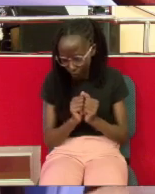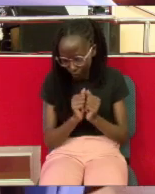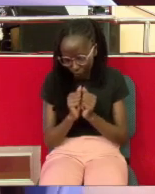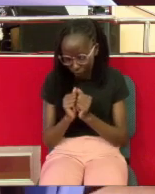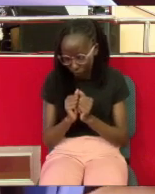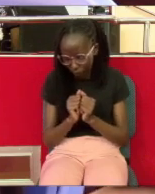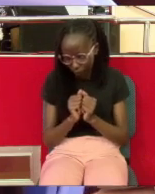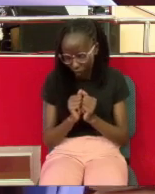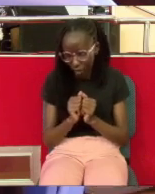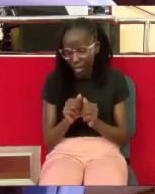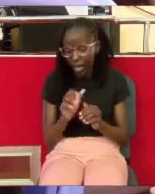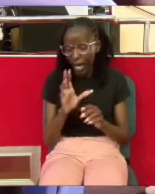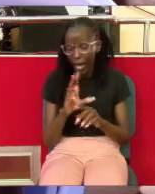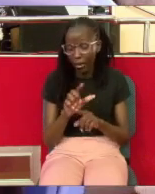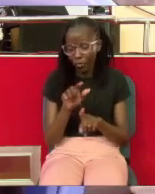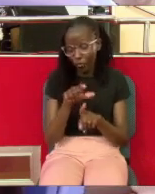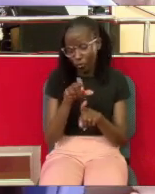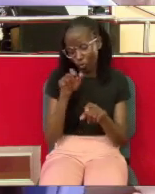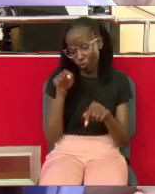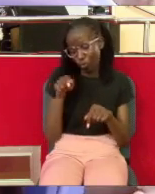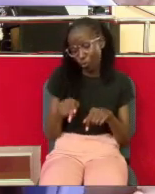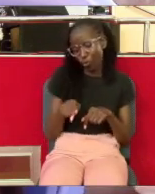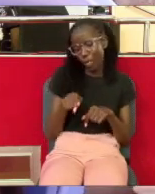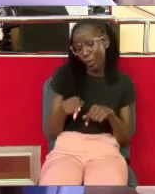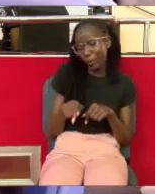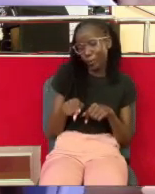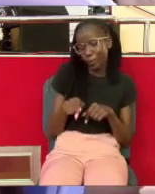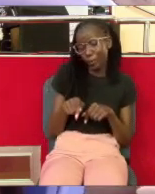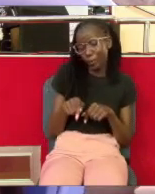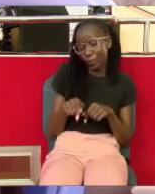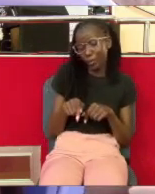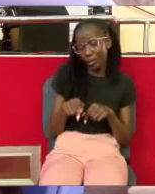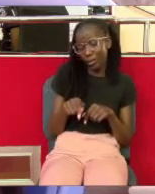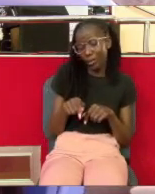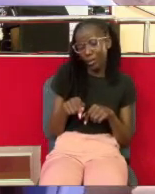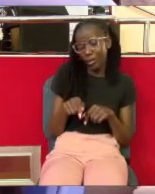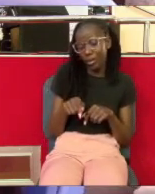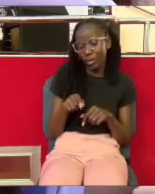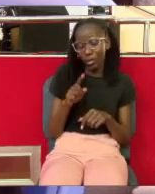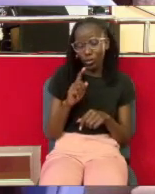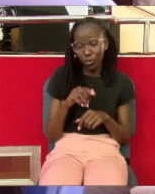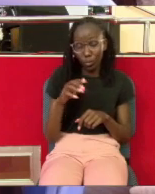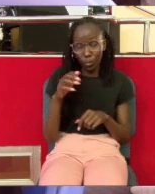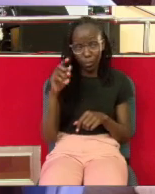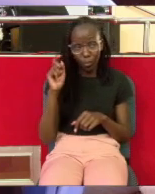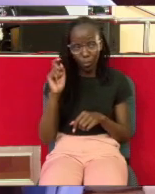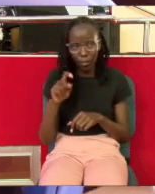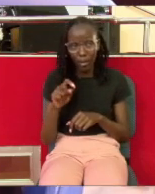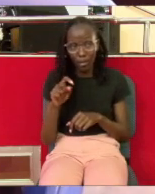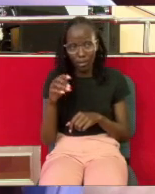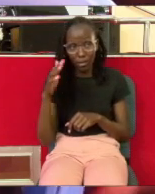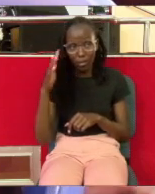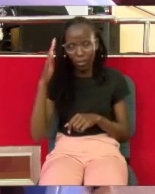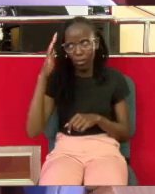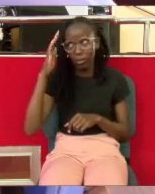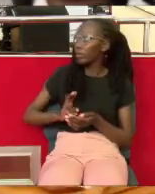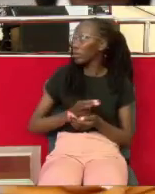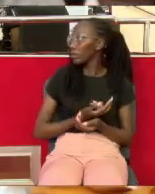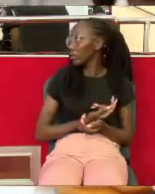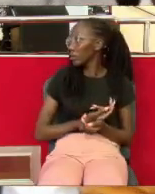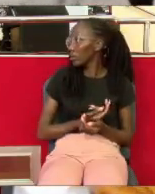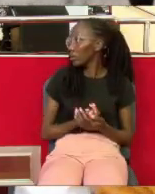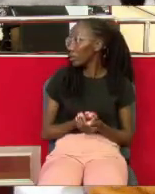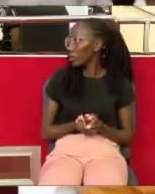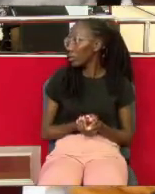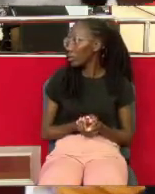Lord in your life that he will make carry you to the next level. You